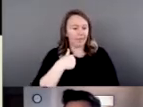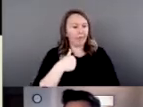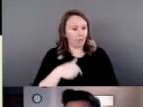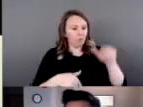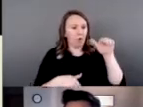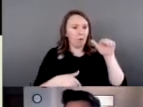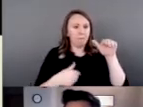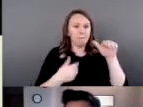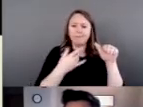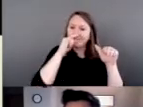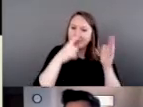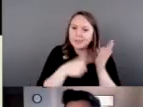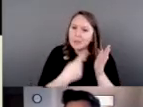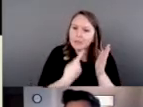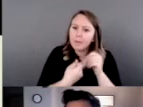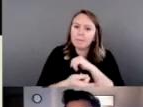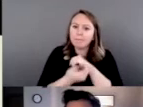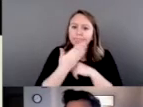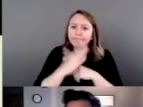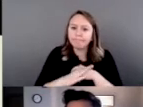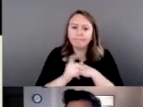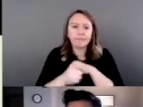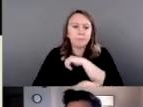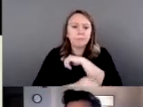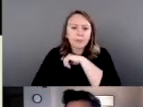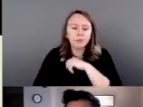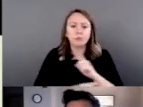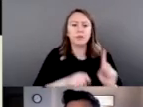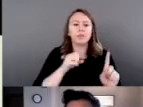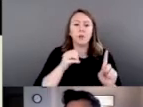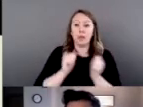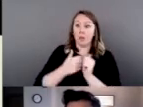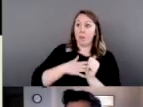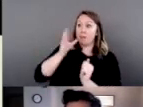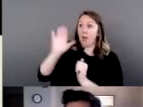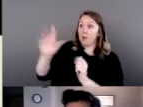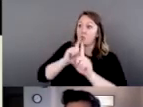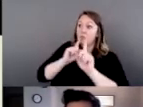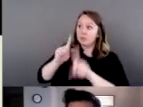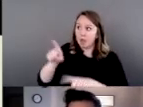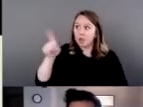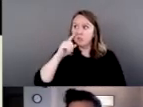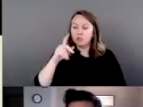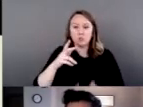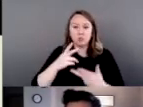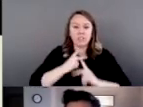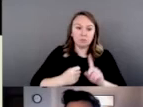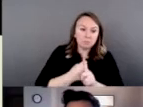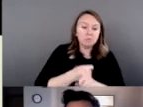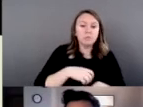respond would be either physical, or she would yell, you know, she would throw things at me, hit